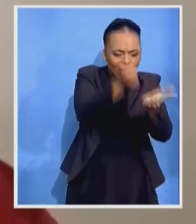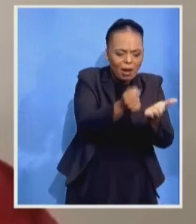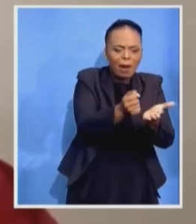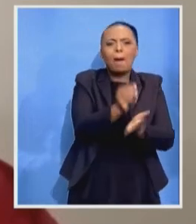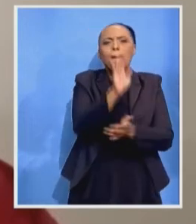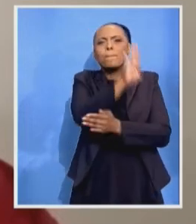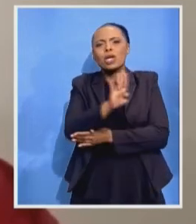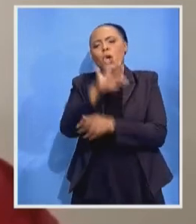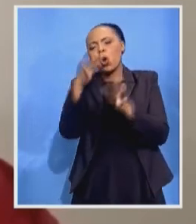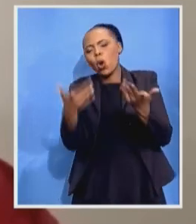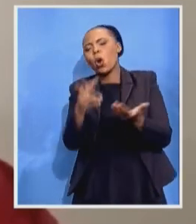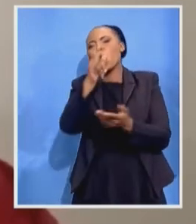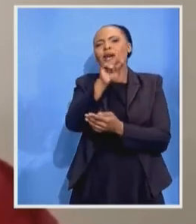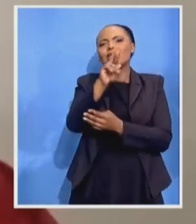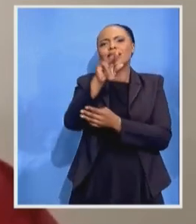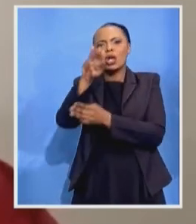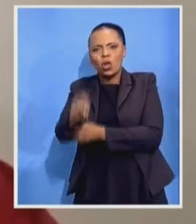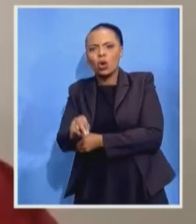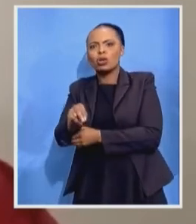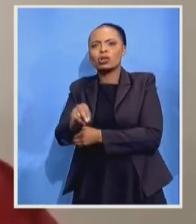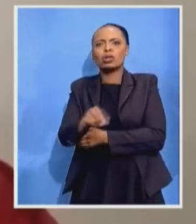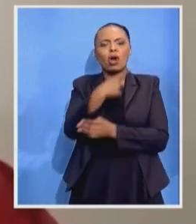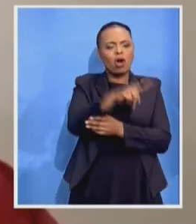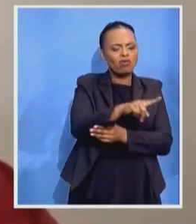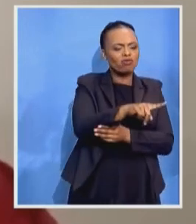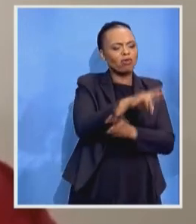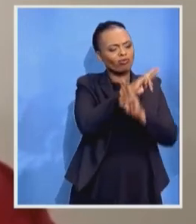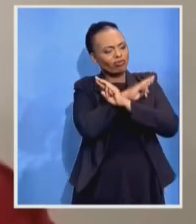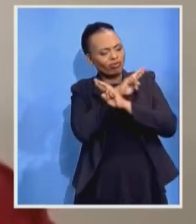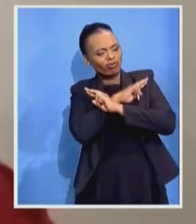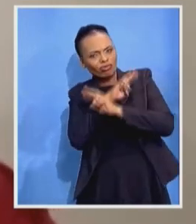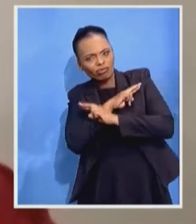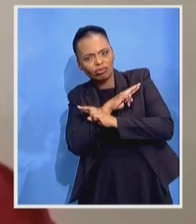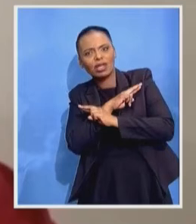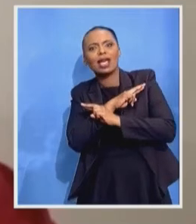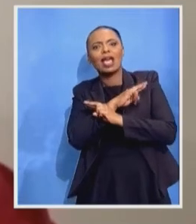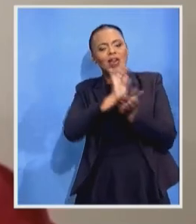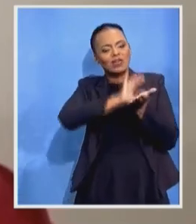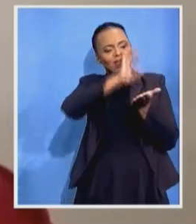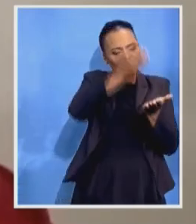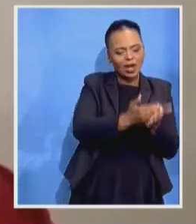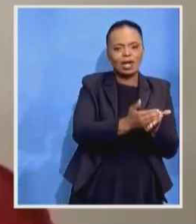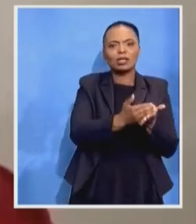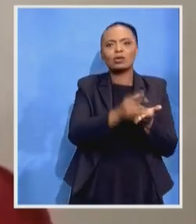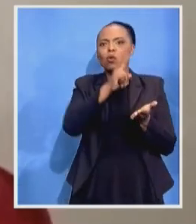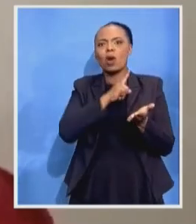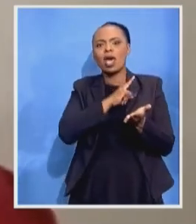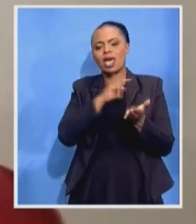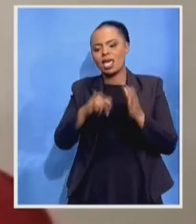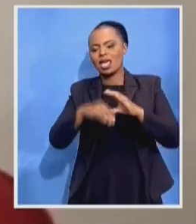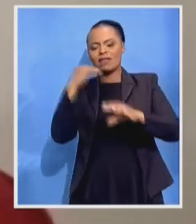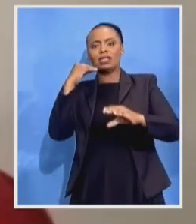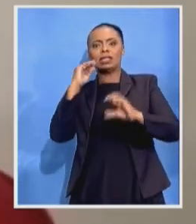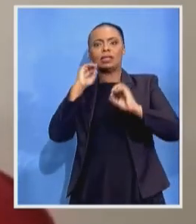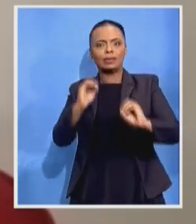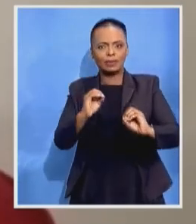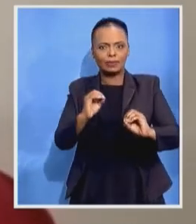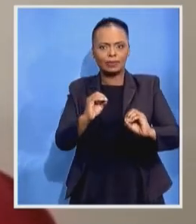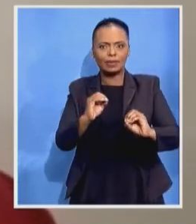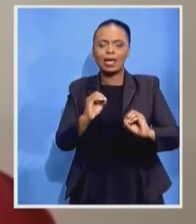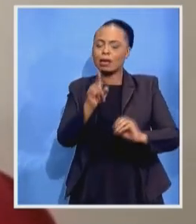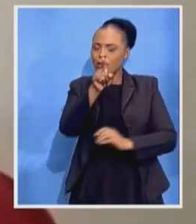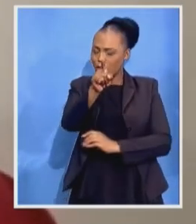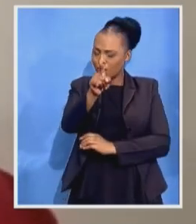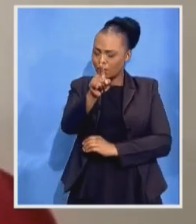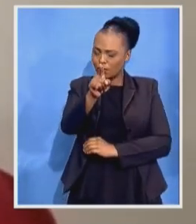and retirement funds that remain uninvested. In fact, if there is one crime against the people